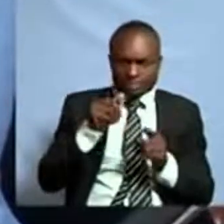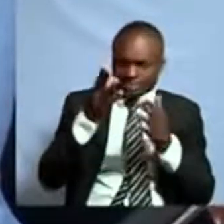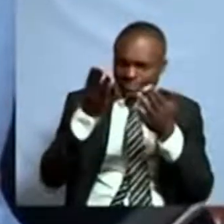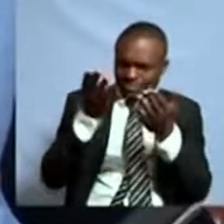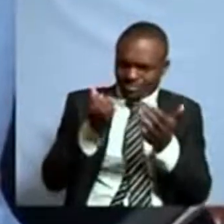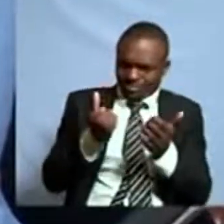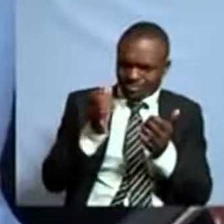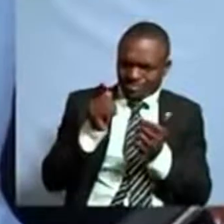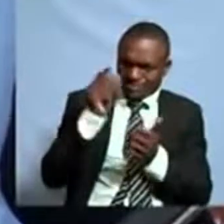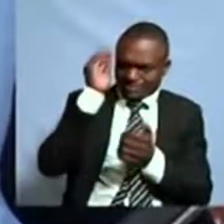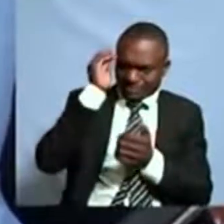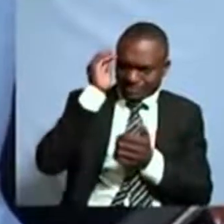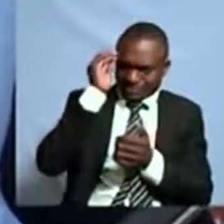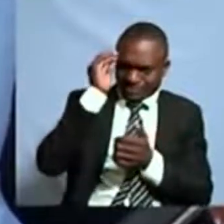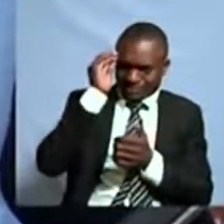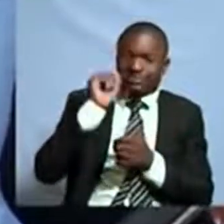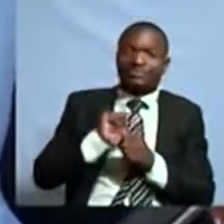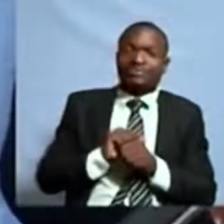find out